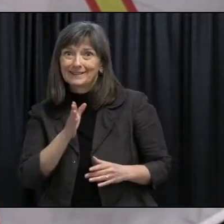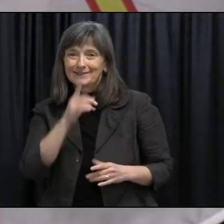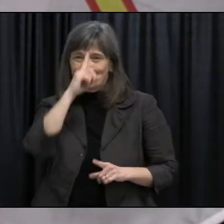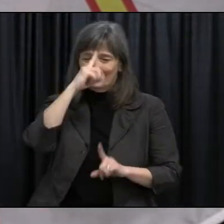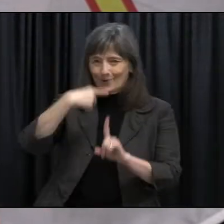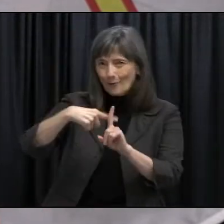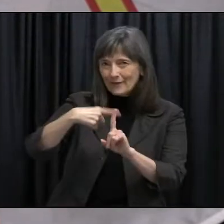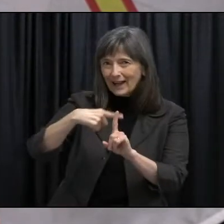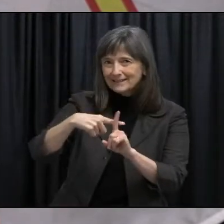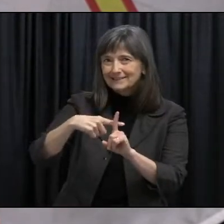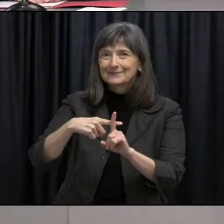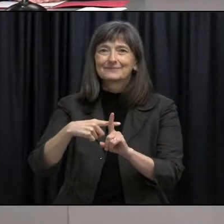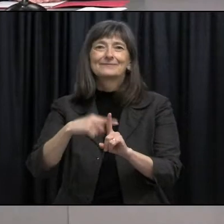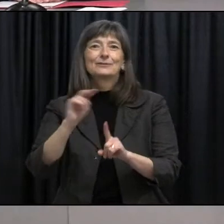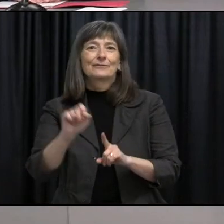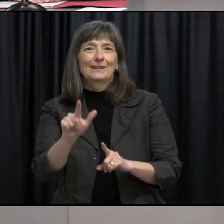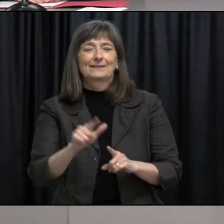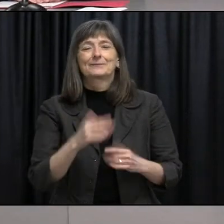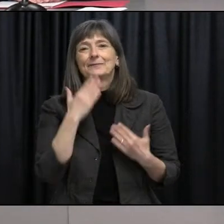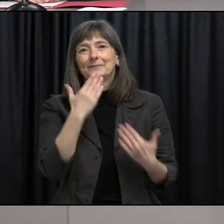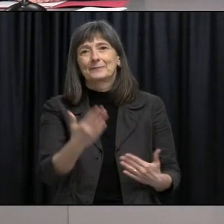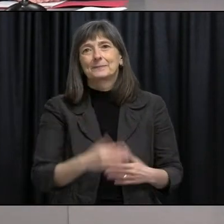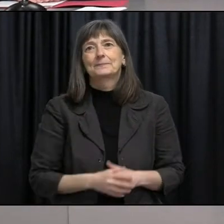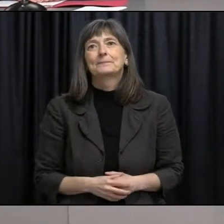Labrador. Thank you.